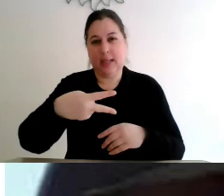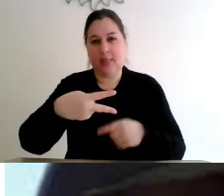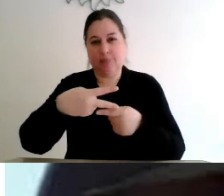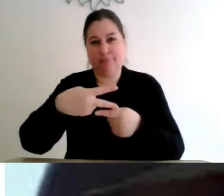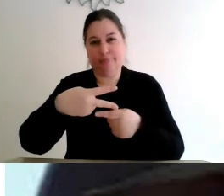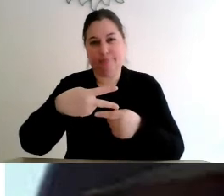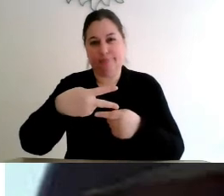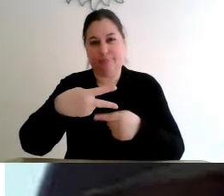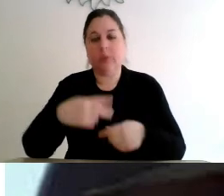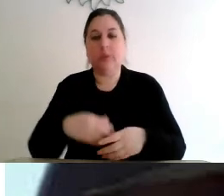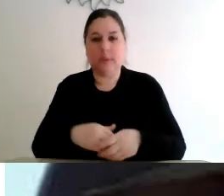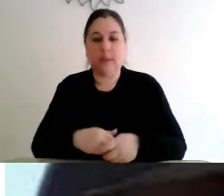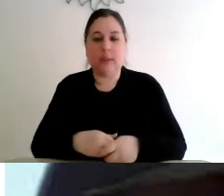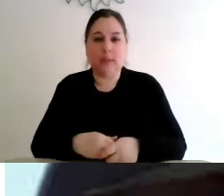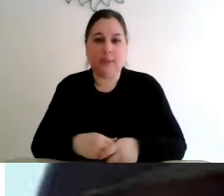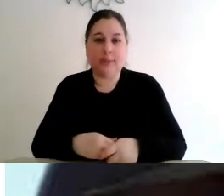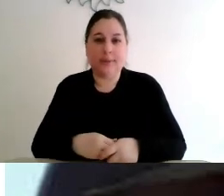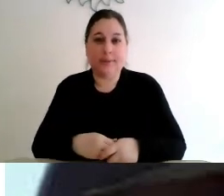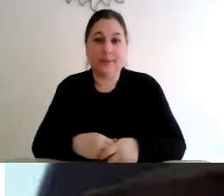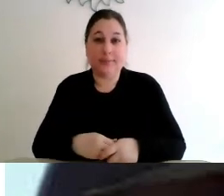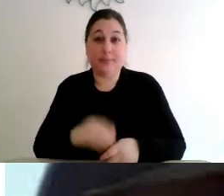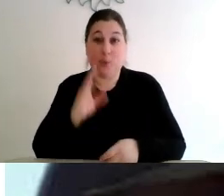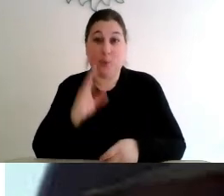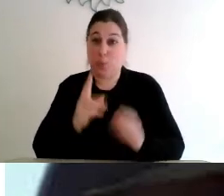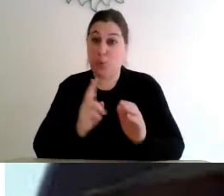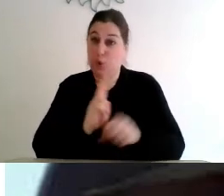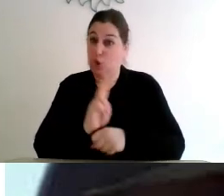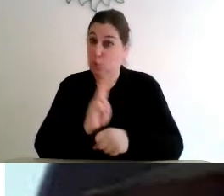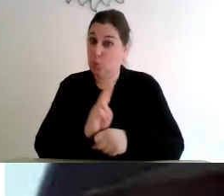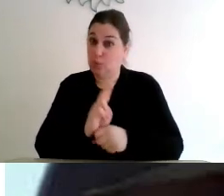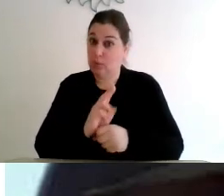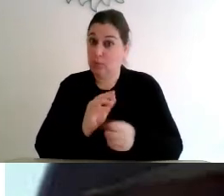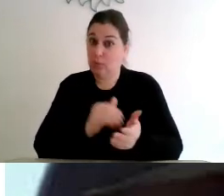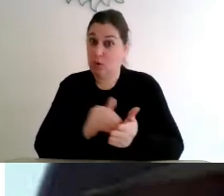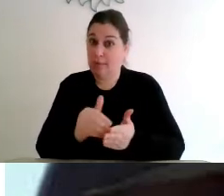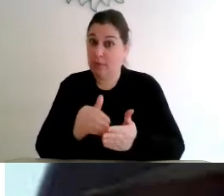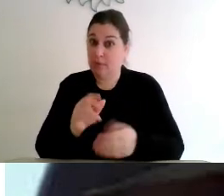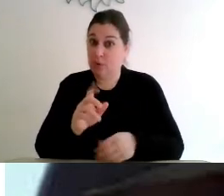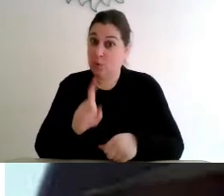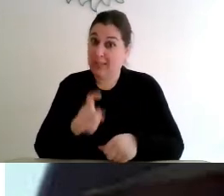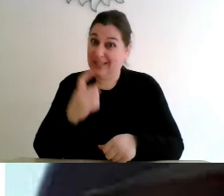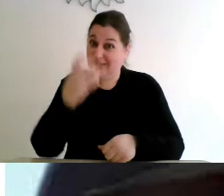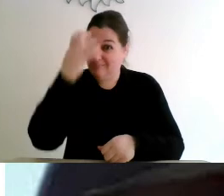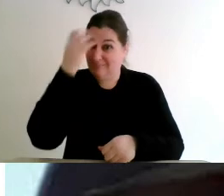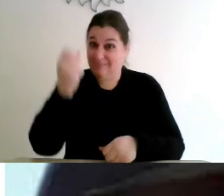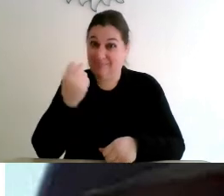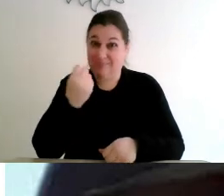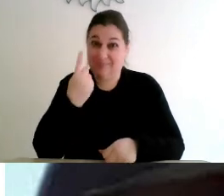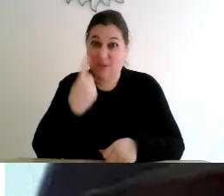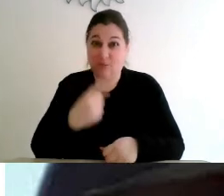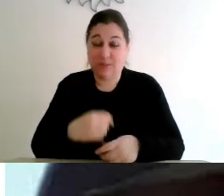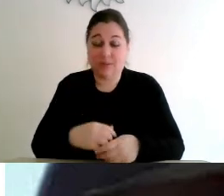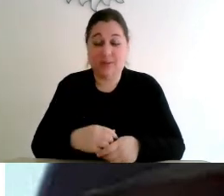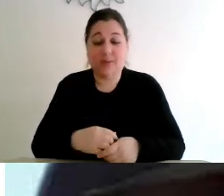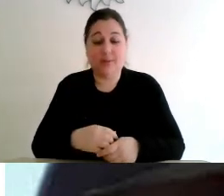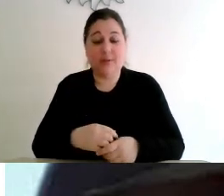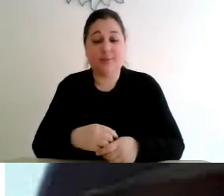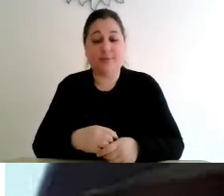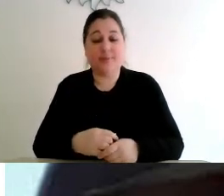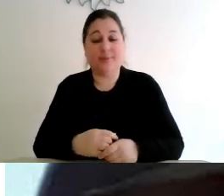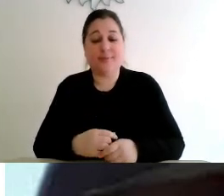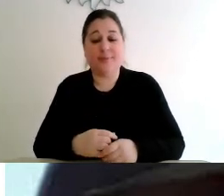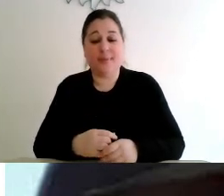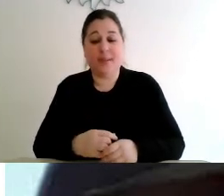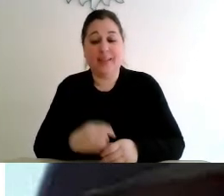using them in the future as well, and definitely in this lesson. For example, if I have